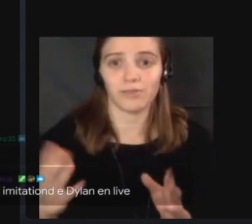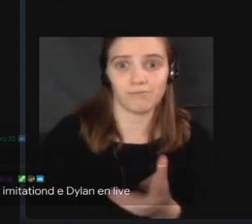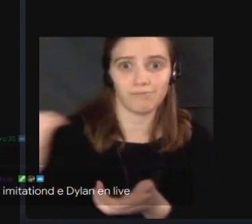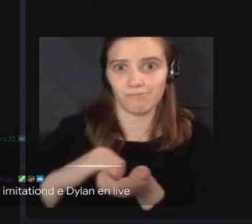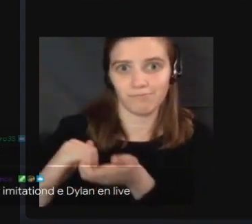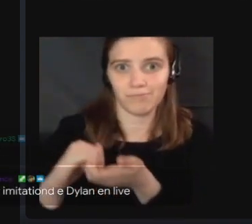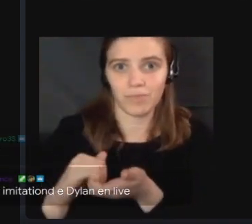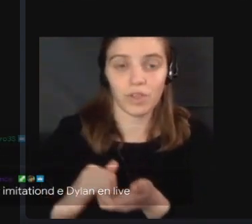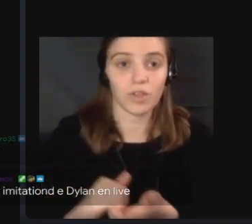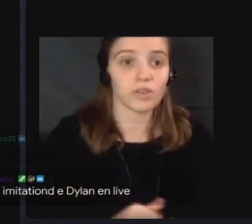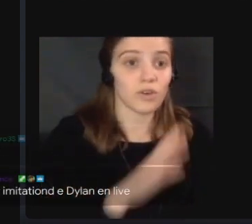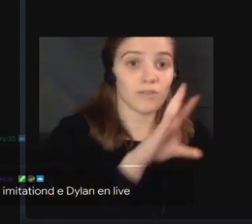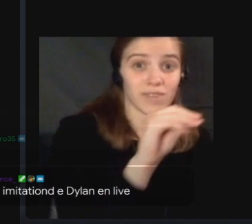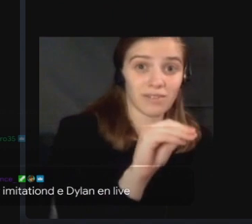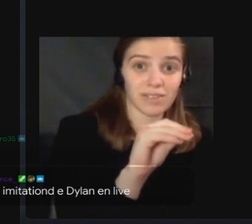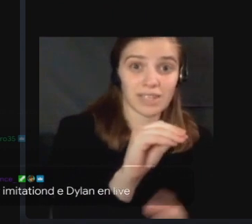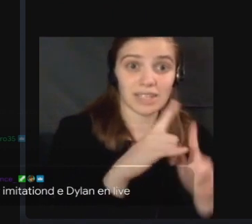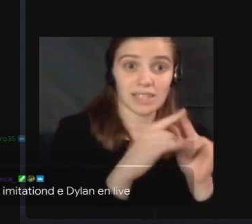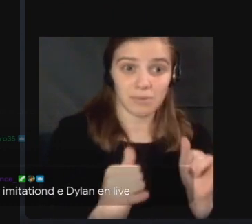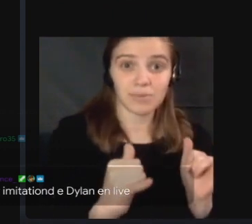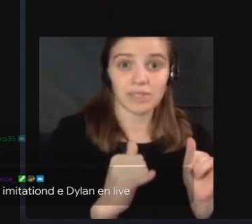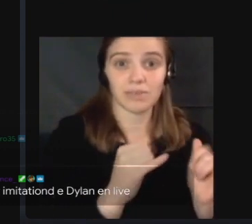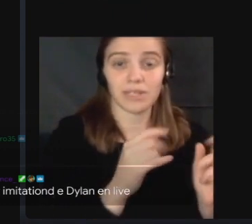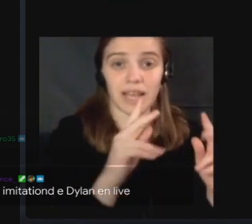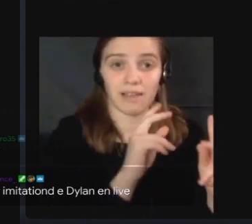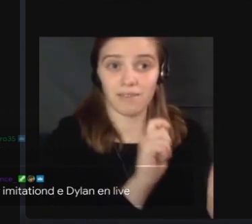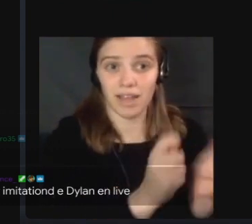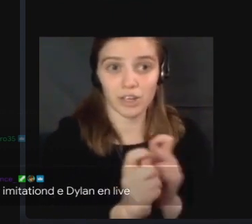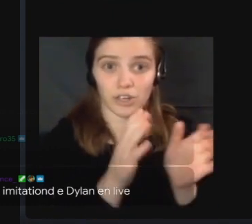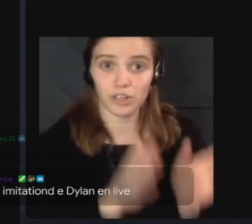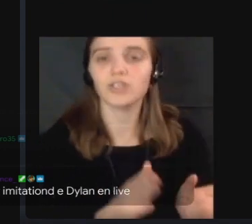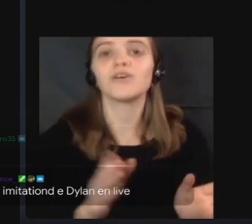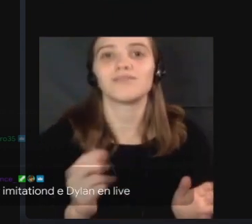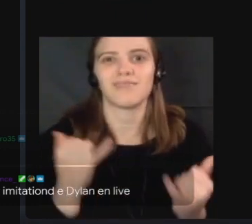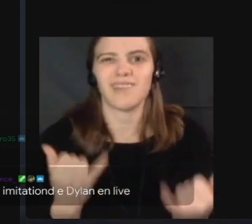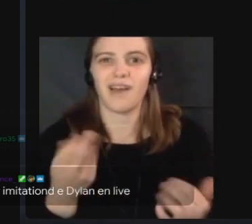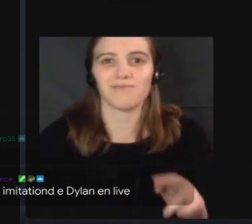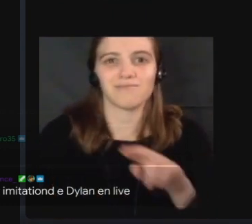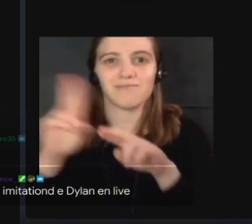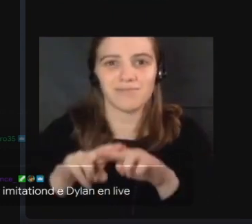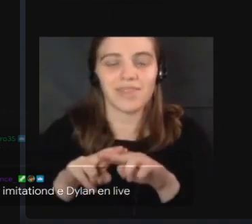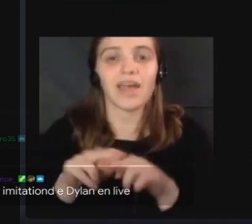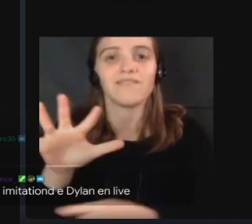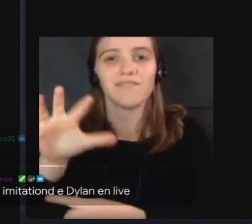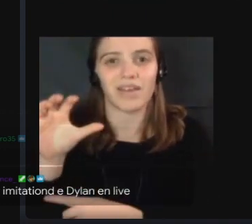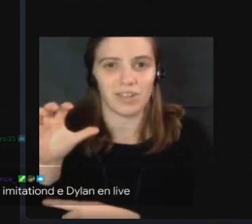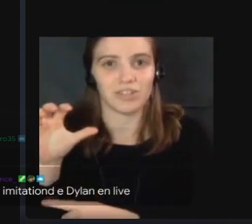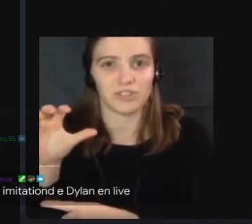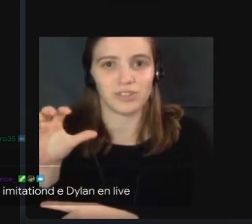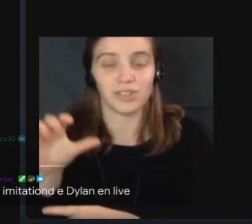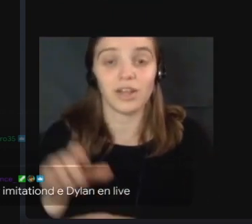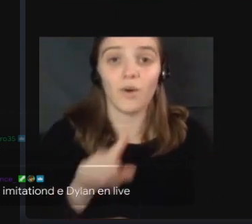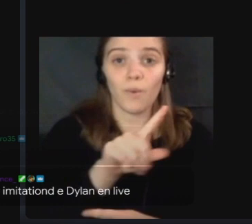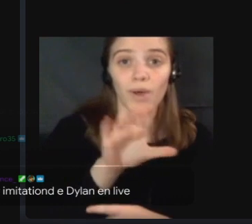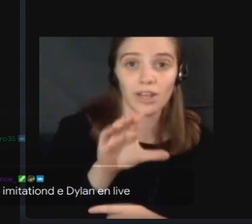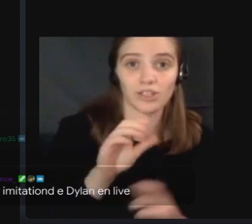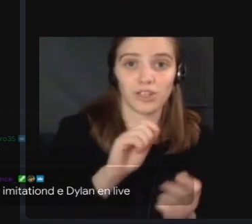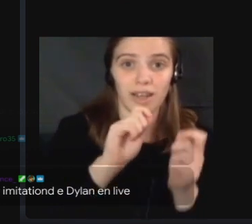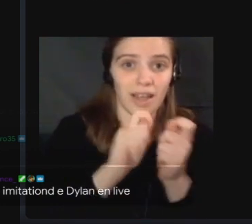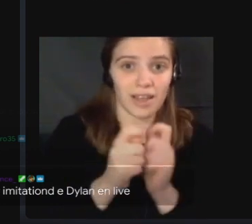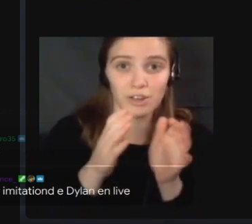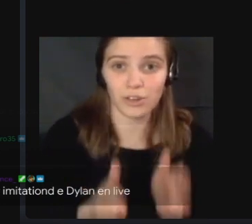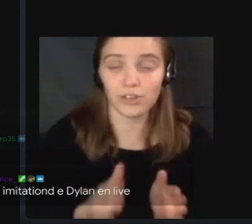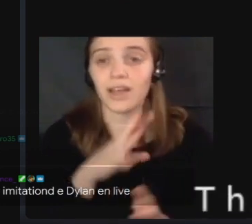editors utile tout de to suite. 500. 100 editors and 400 viewers. This Vous is avez going vu, to j'ai mis help mon with t-shirt large InVision pour documentation,